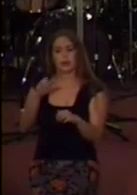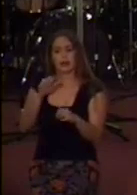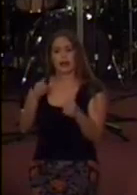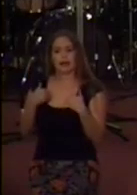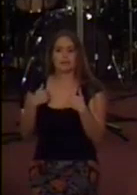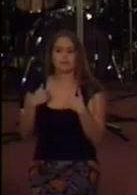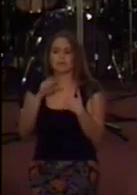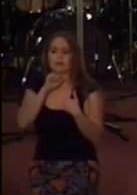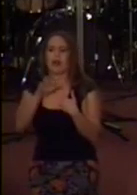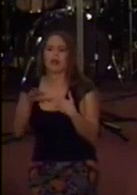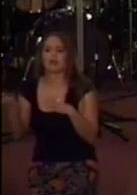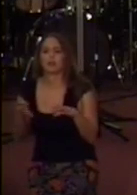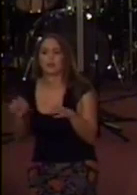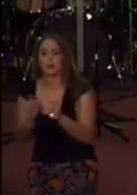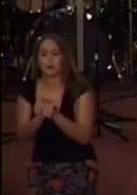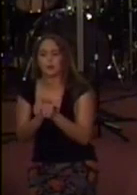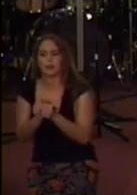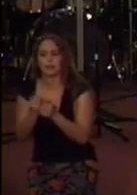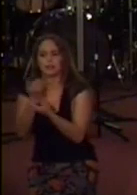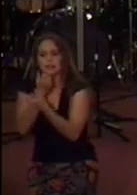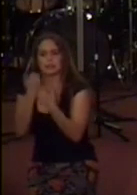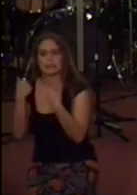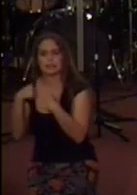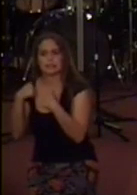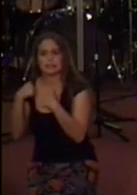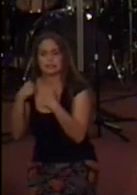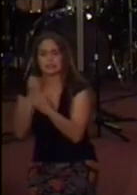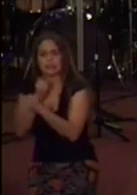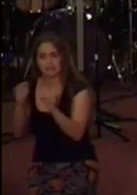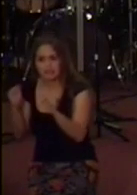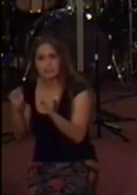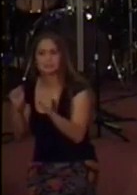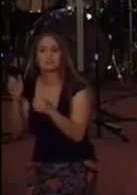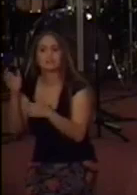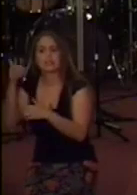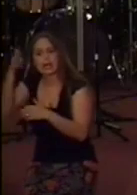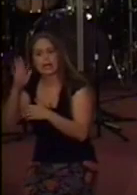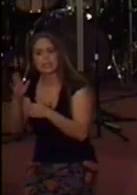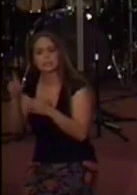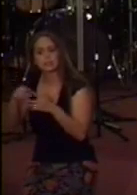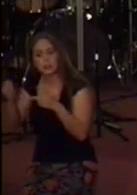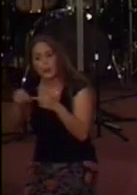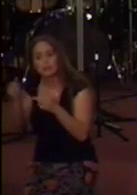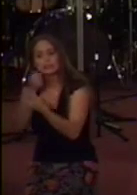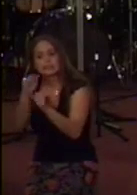salvation. God has chosen you to be saved. If you're chosen to be saved, that's it. It's a done deal.